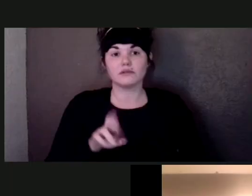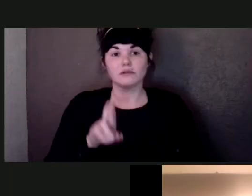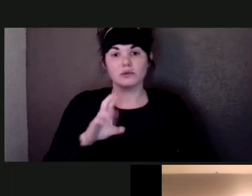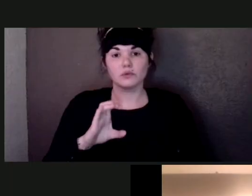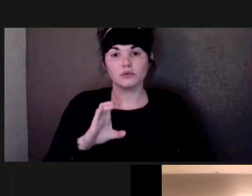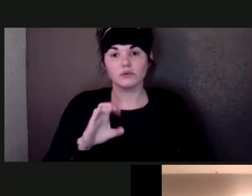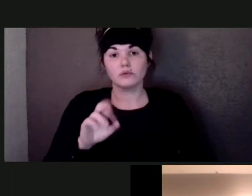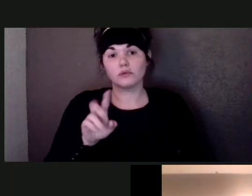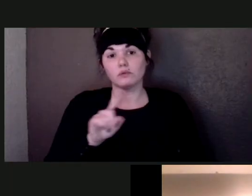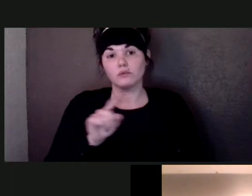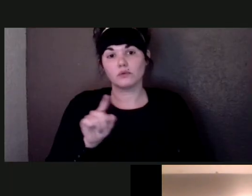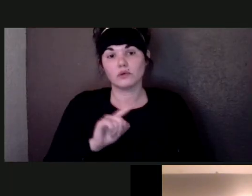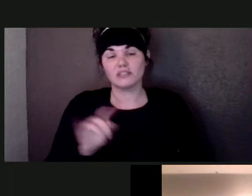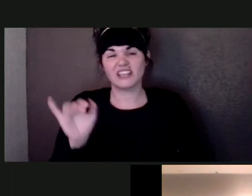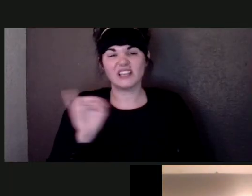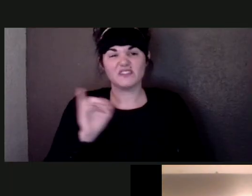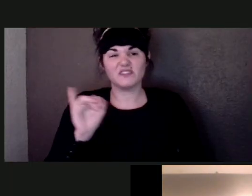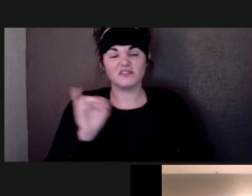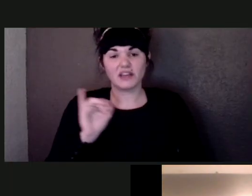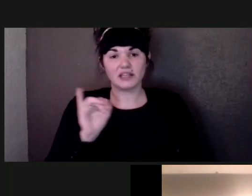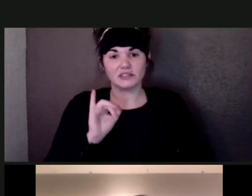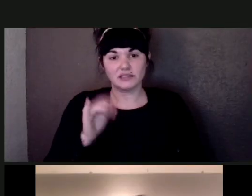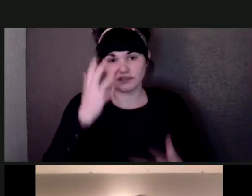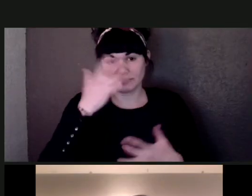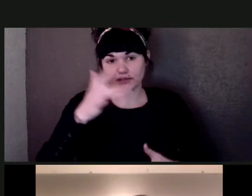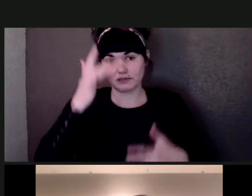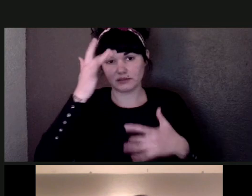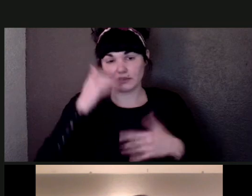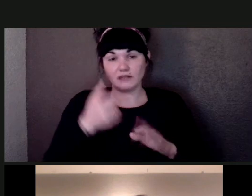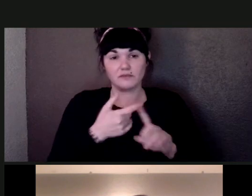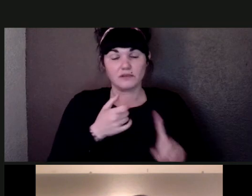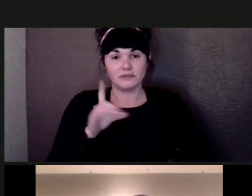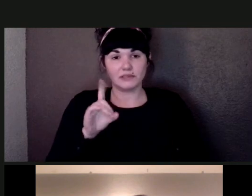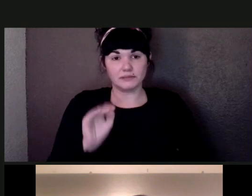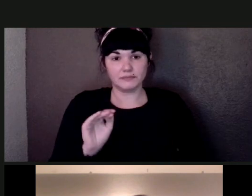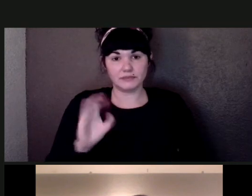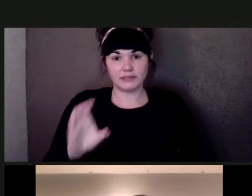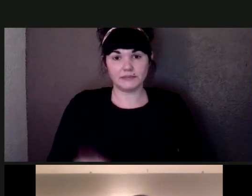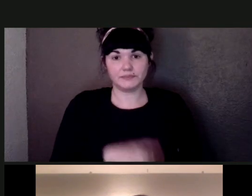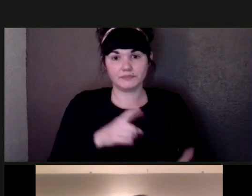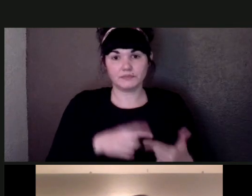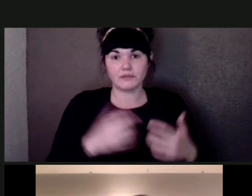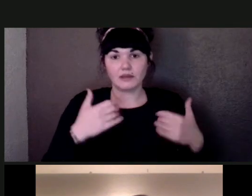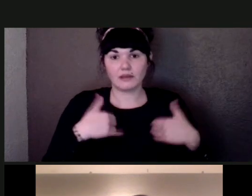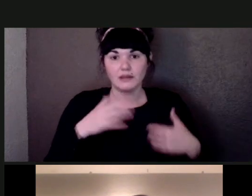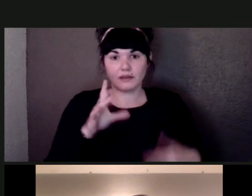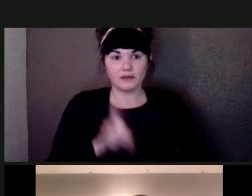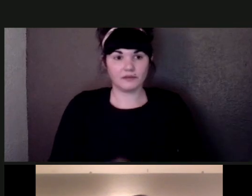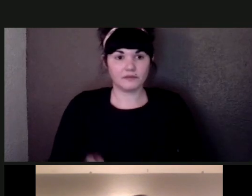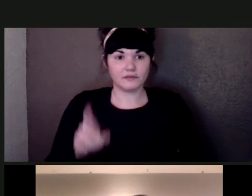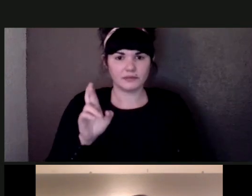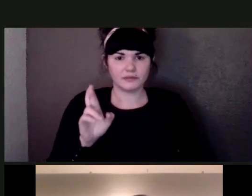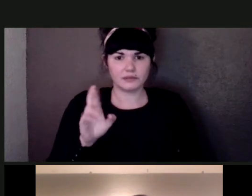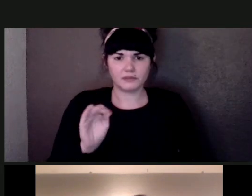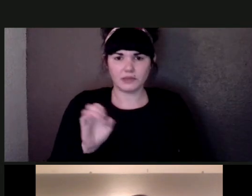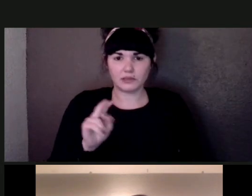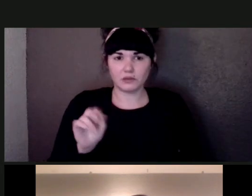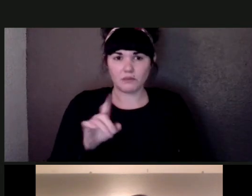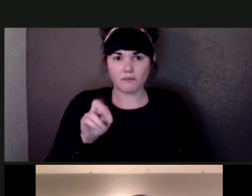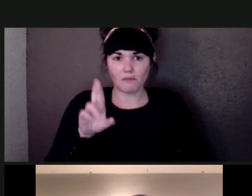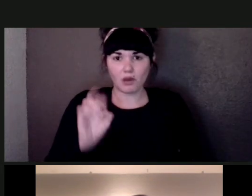infectious disease fellow from DMC. We have Dr. Nirmal Nandakmar, the medical director of Ascension's, my health, uh,